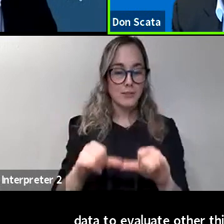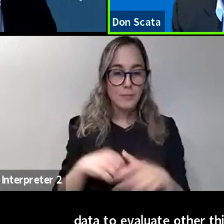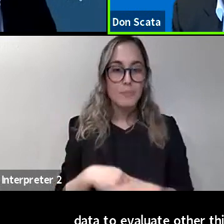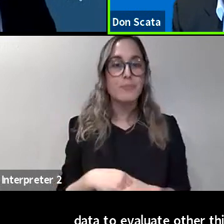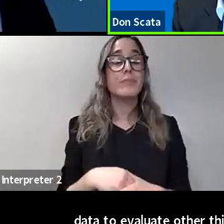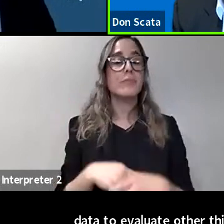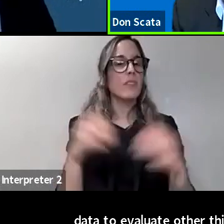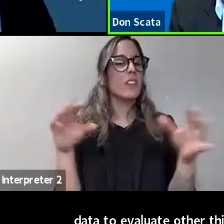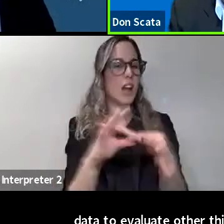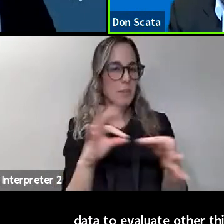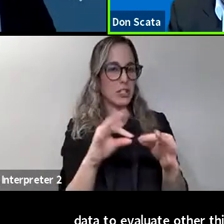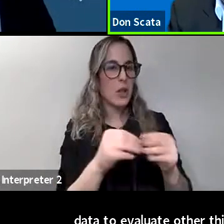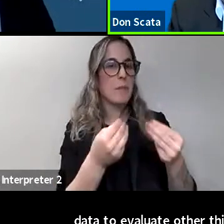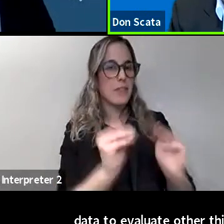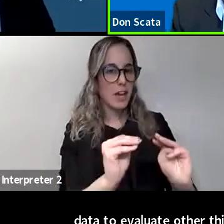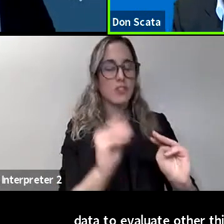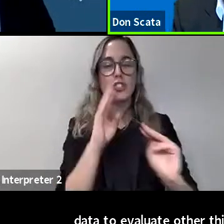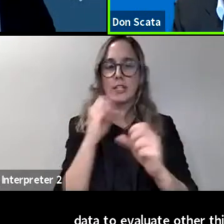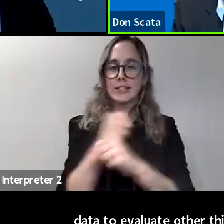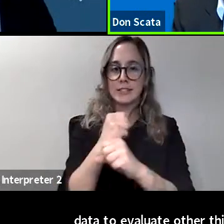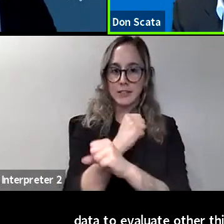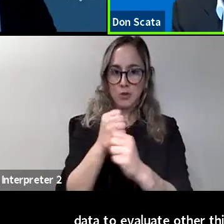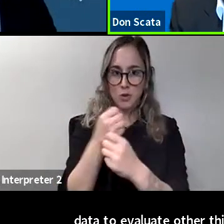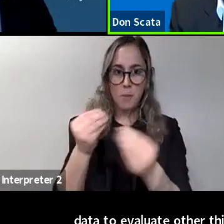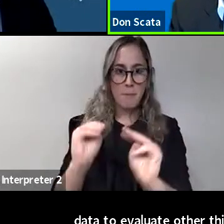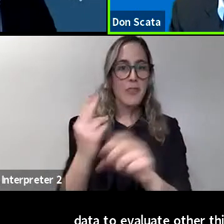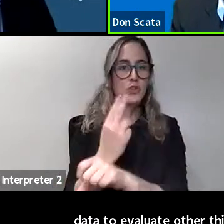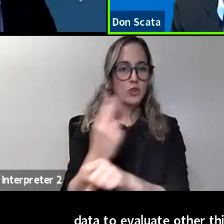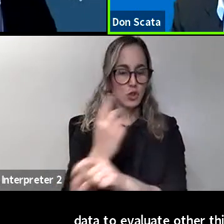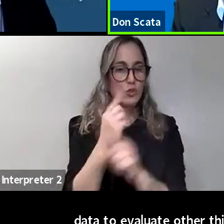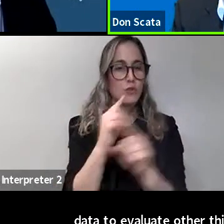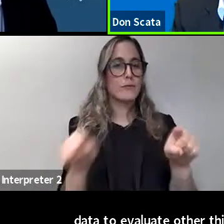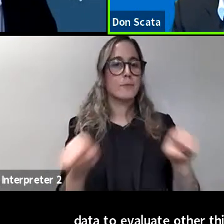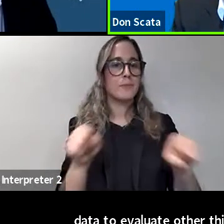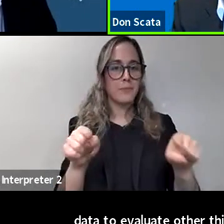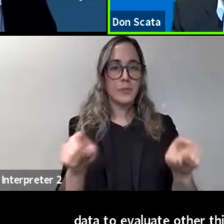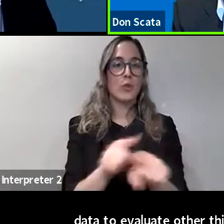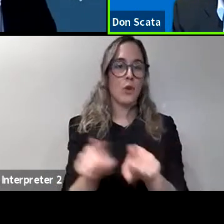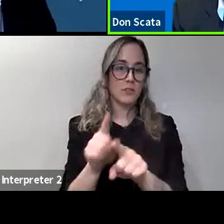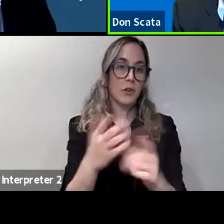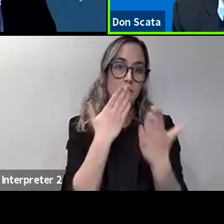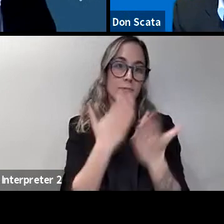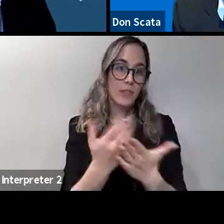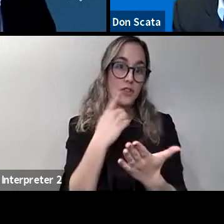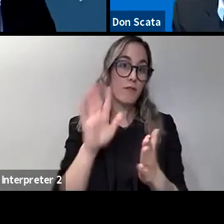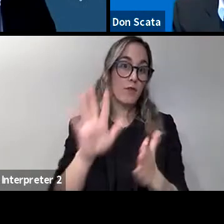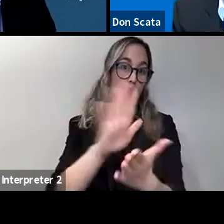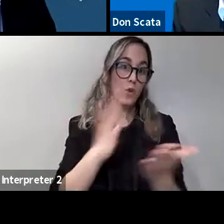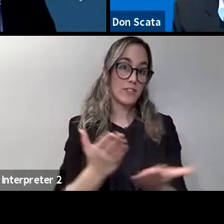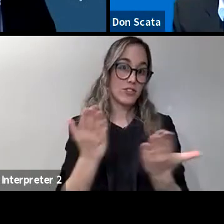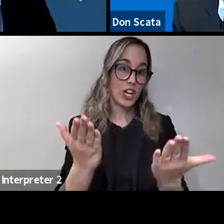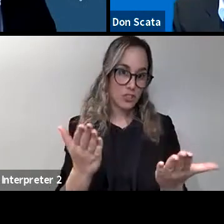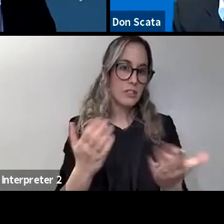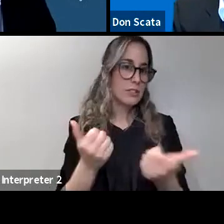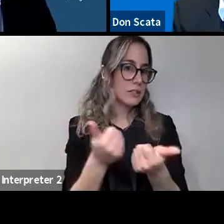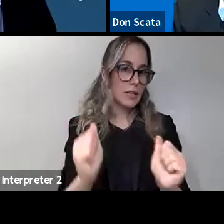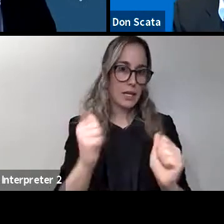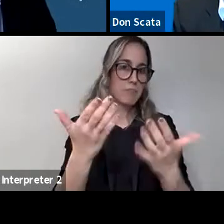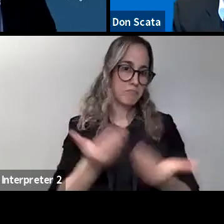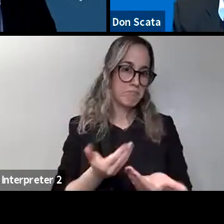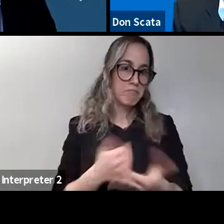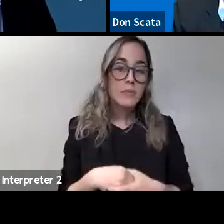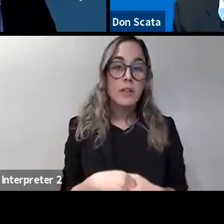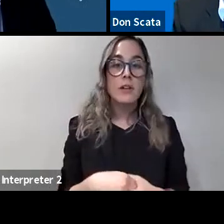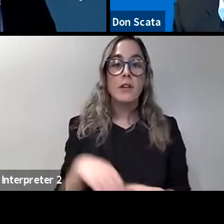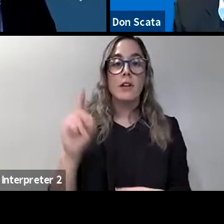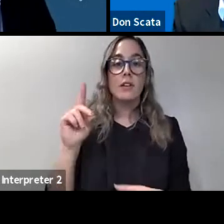methodology and the statistical methods used are also welcome. Yeah, I would definitely second what